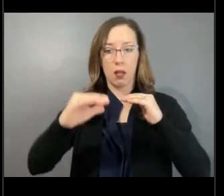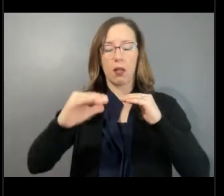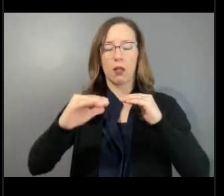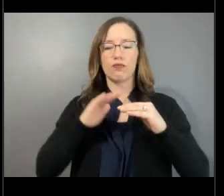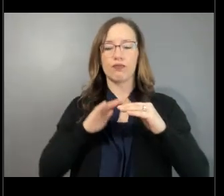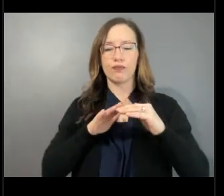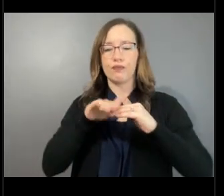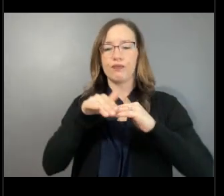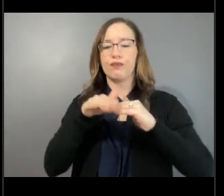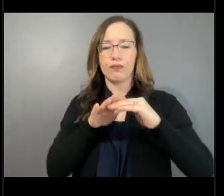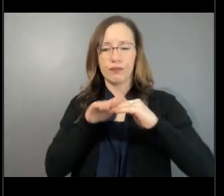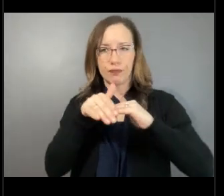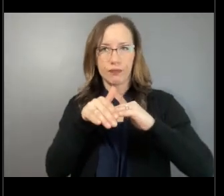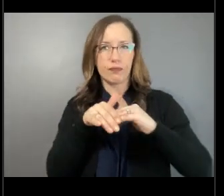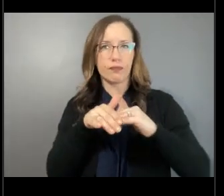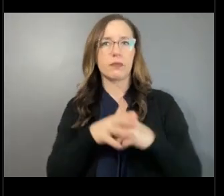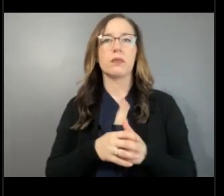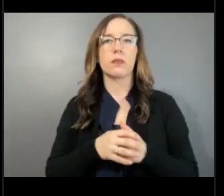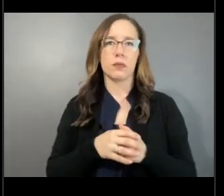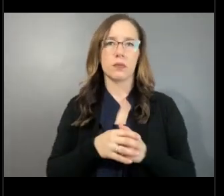primary entrance.